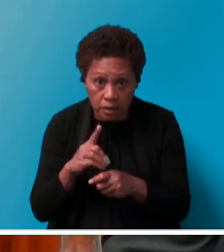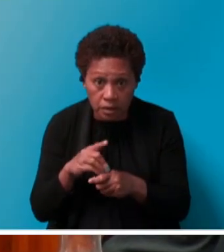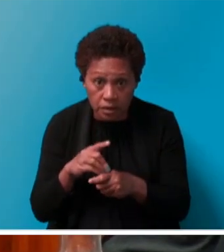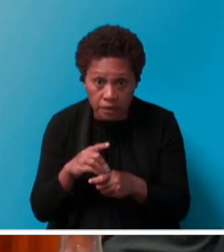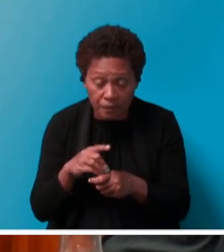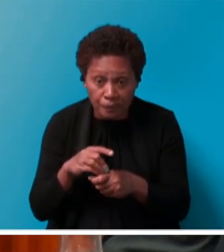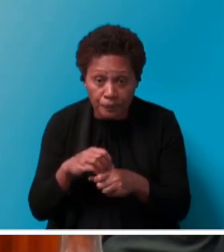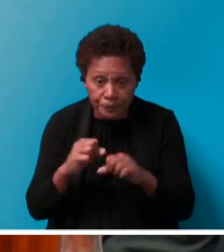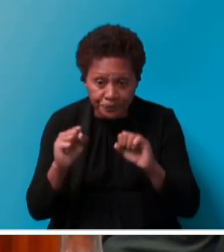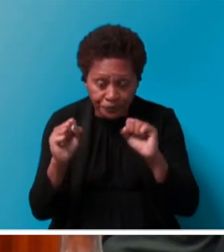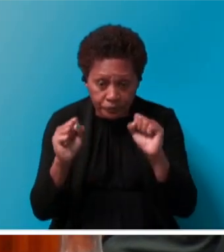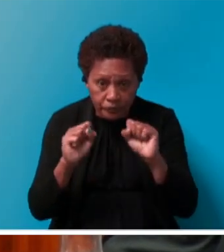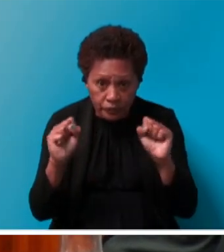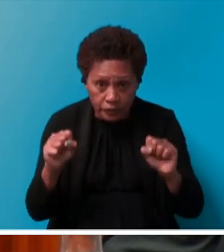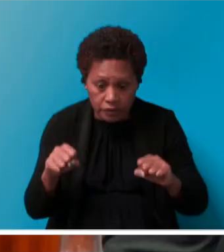system reforms.